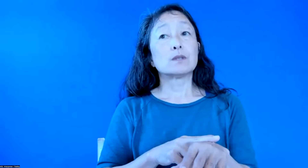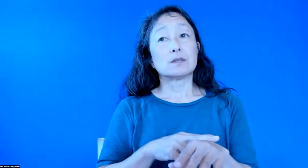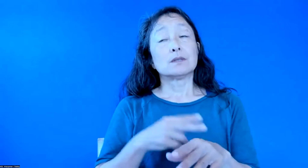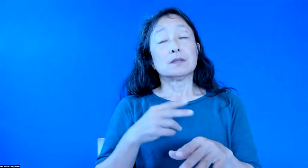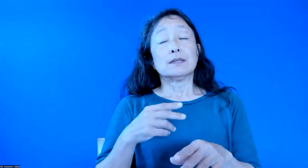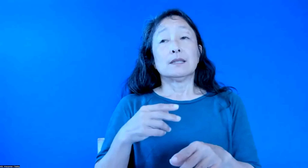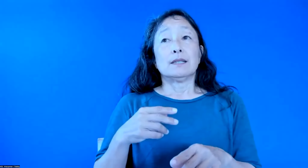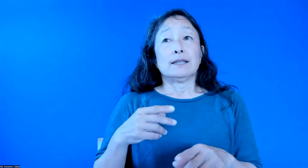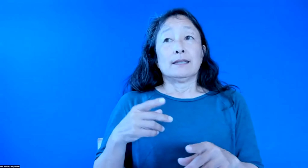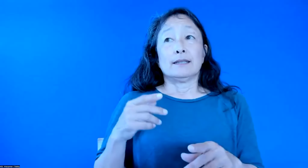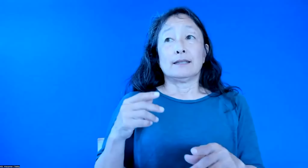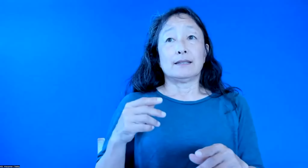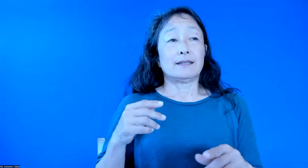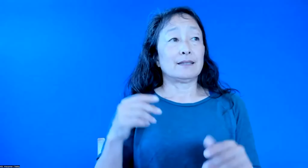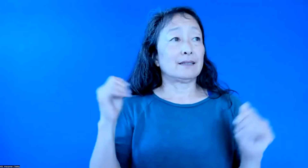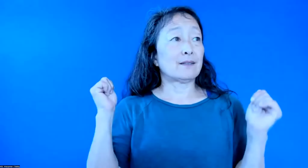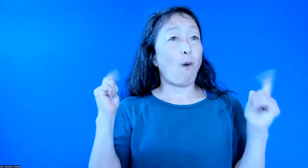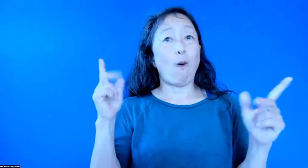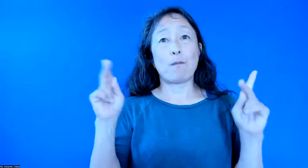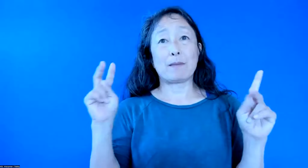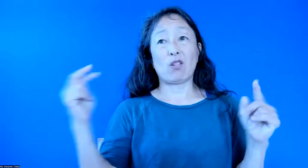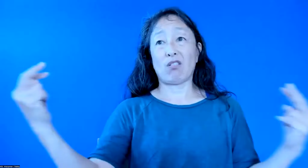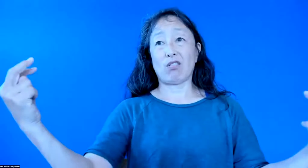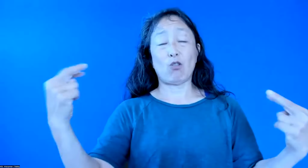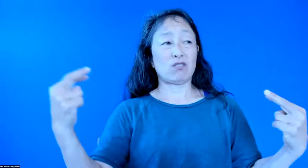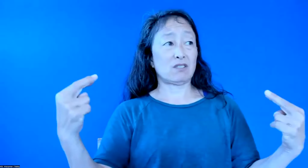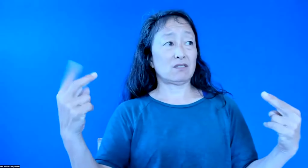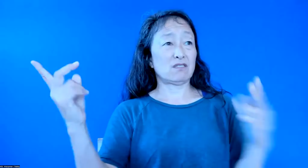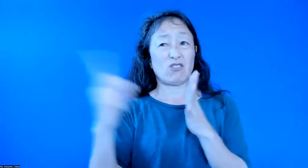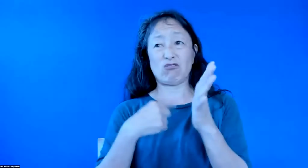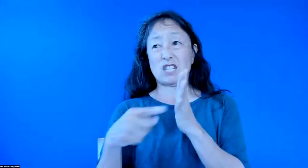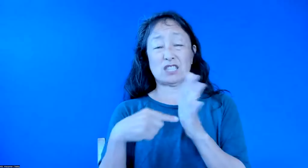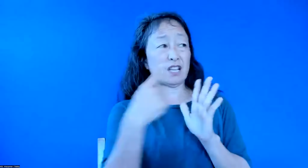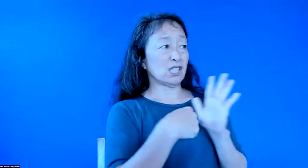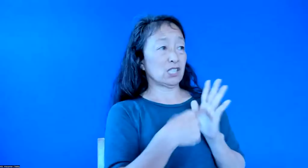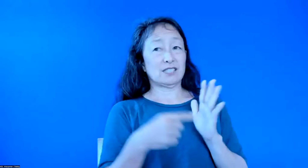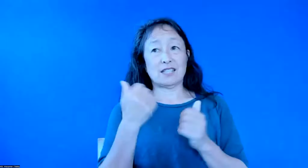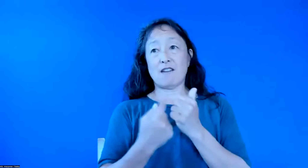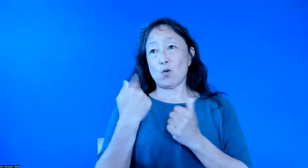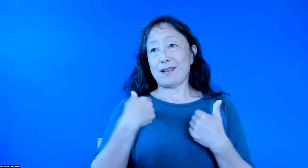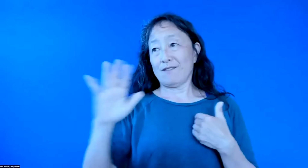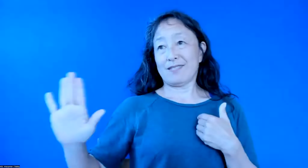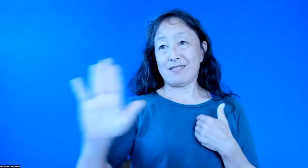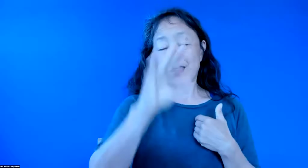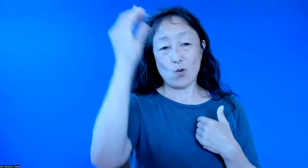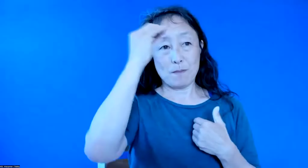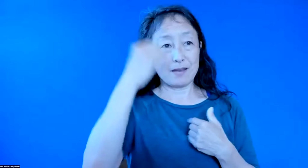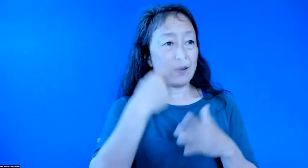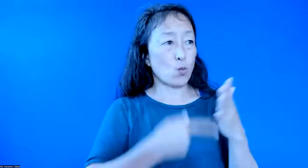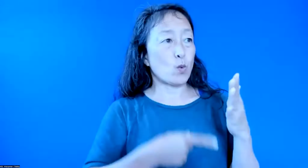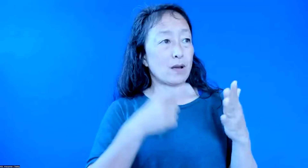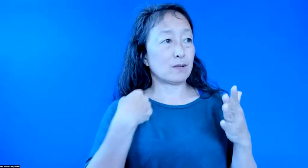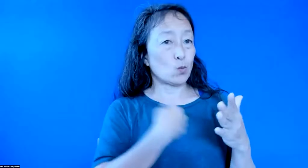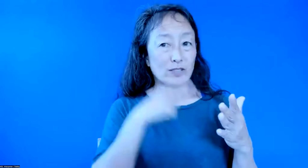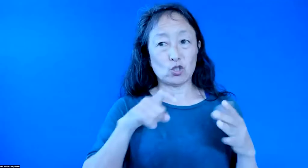from all sides, because everybody has an opinion about what should or shouldn't have been done.